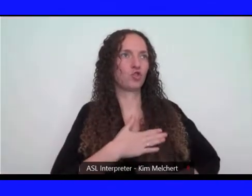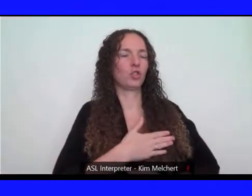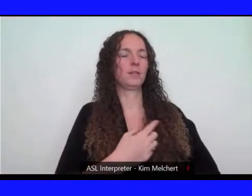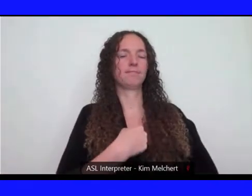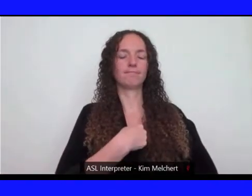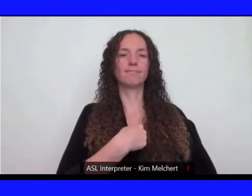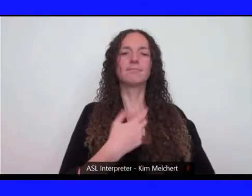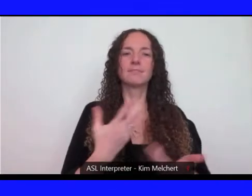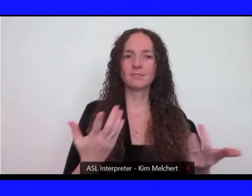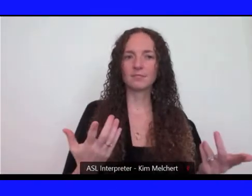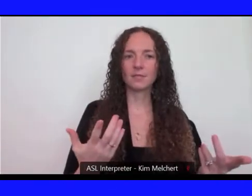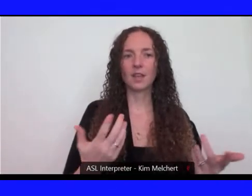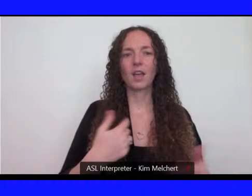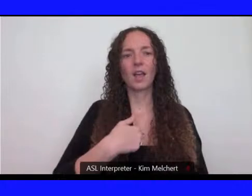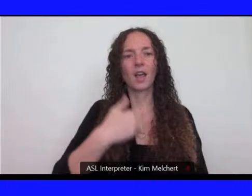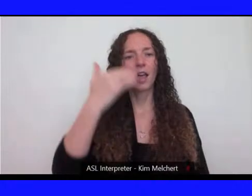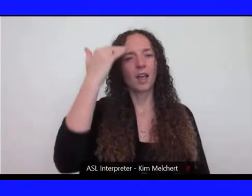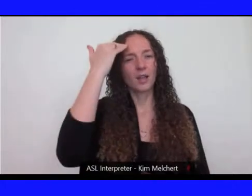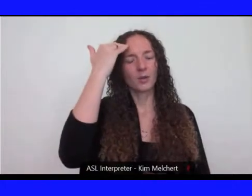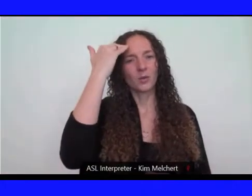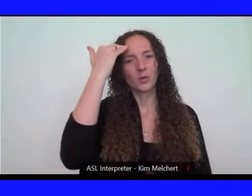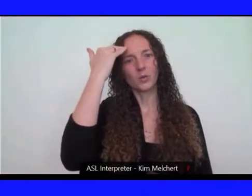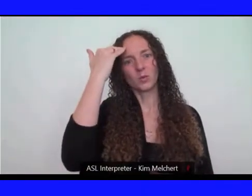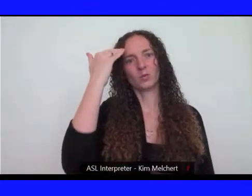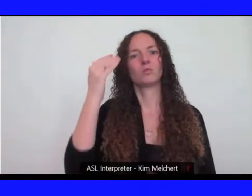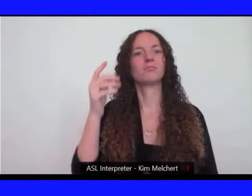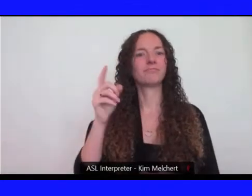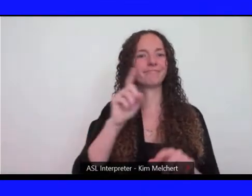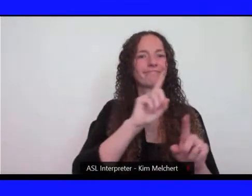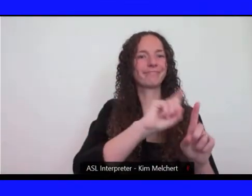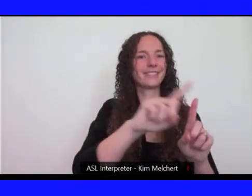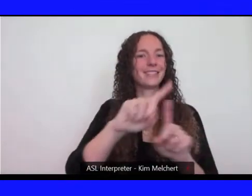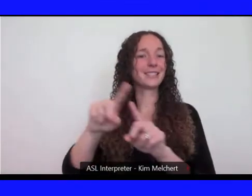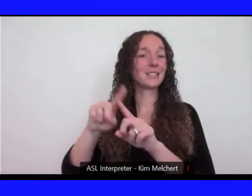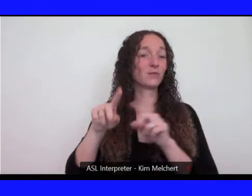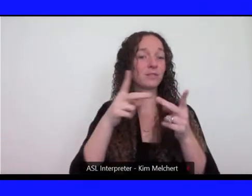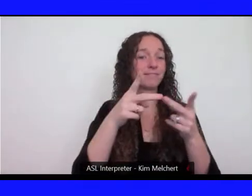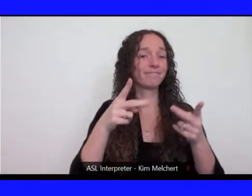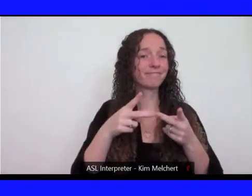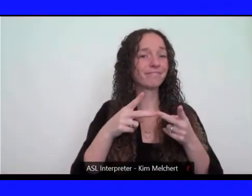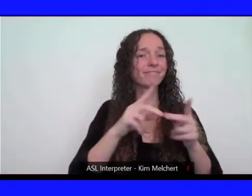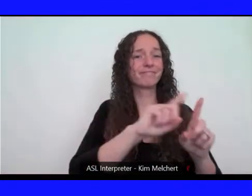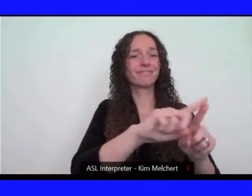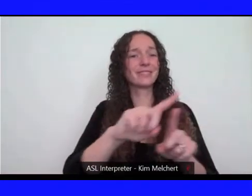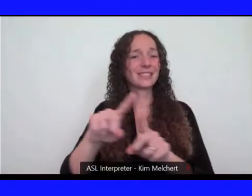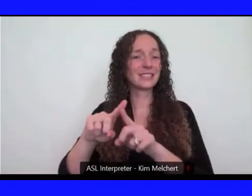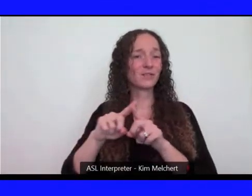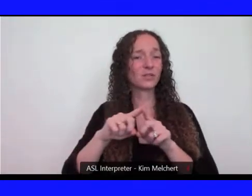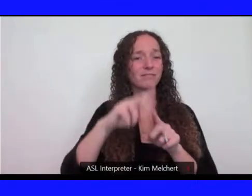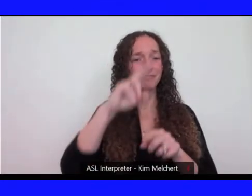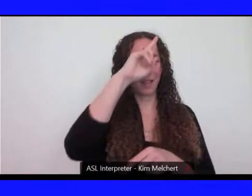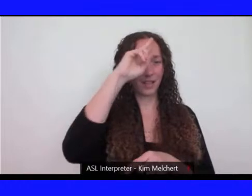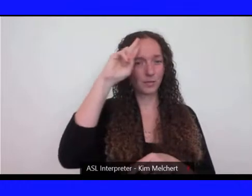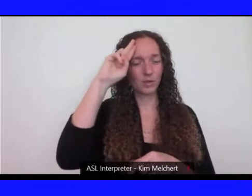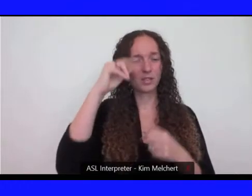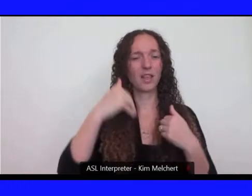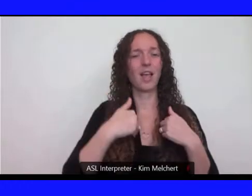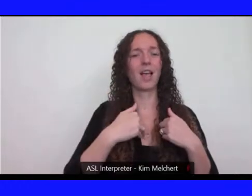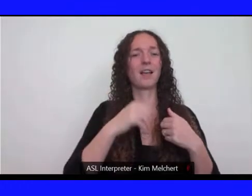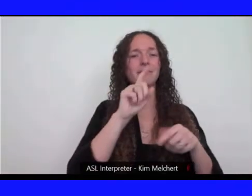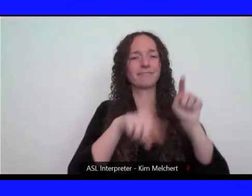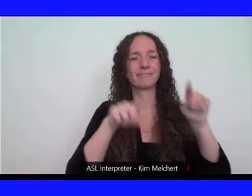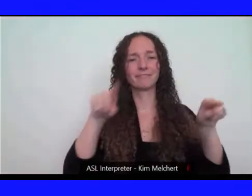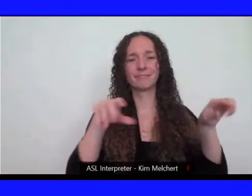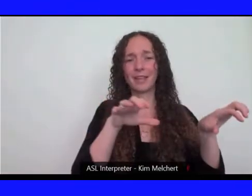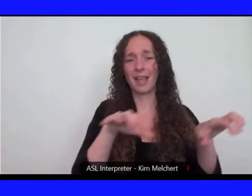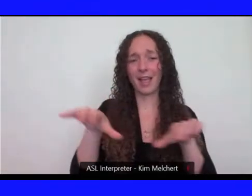they feel that that would be valuable to have a discussion either at the next strategic planning committee or